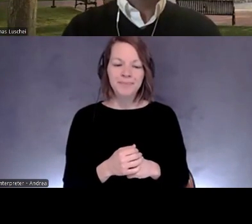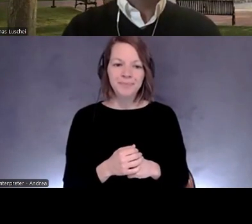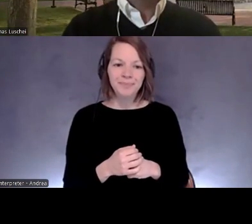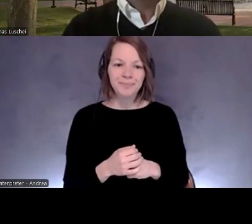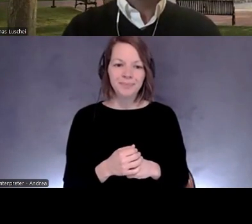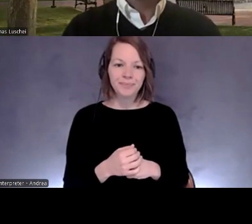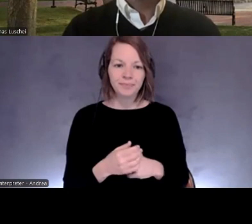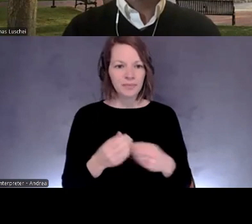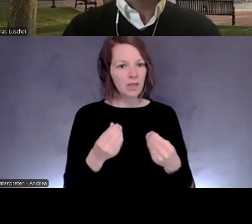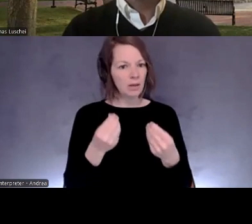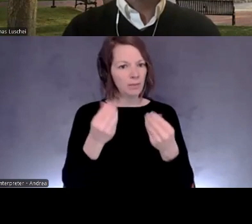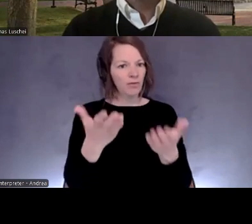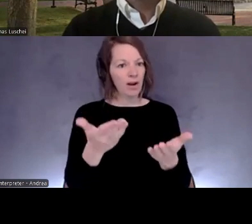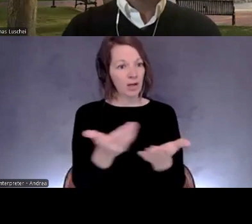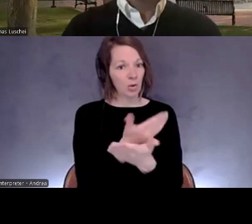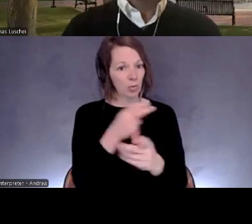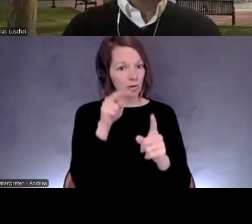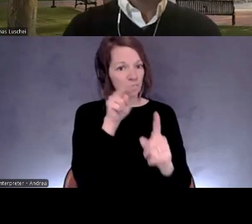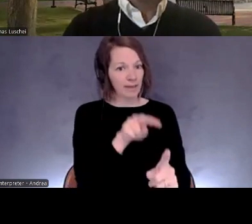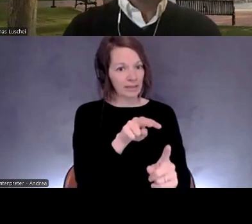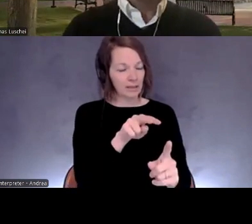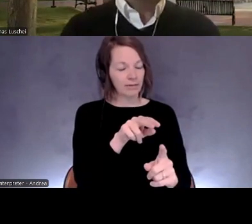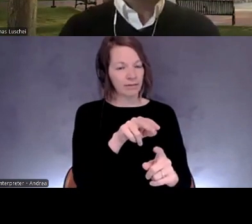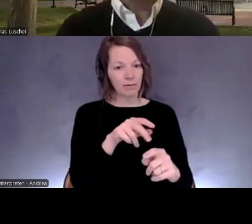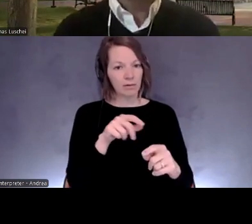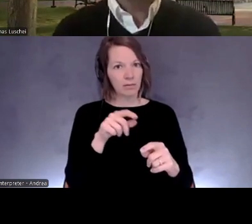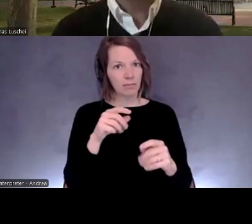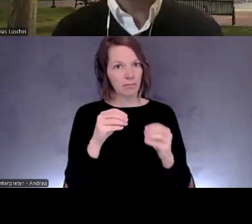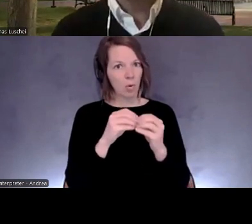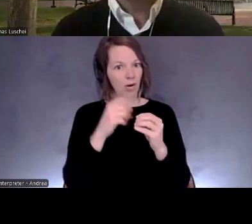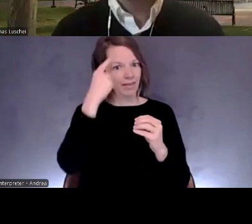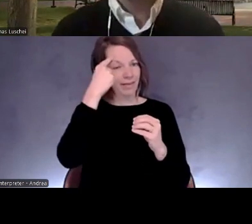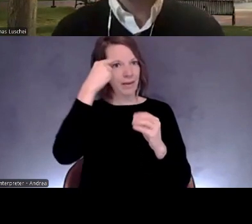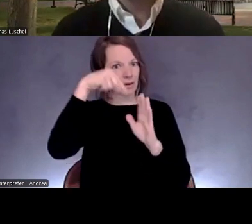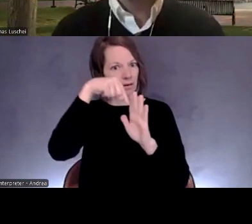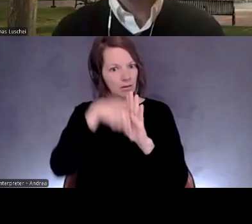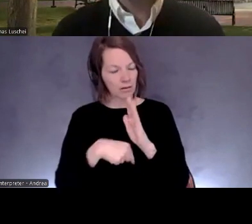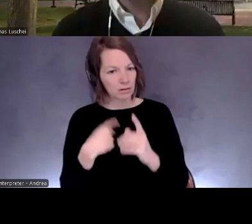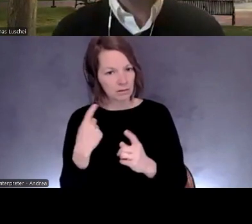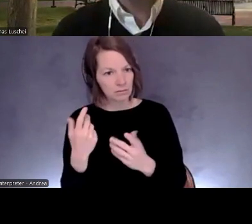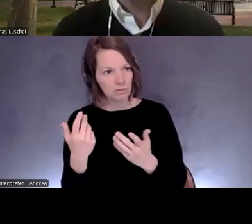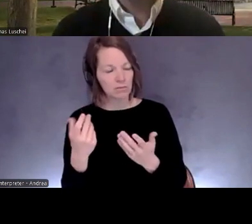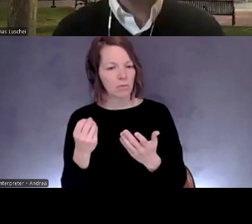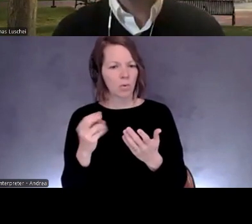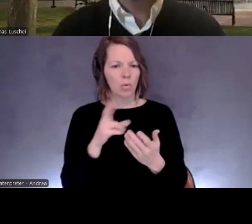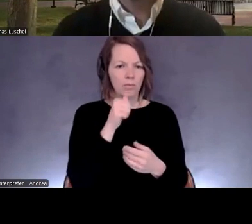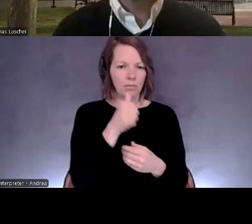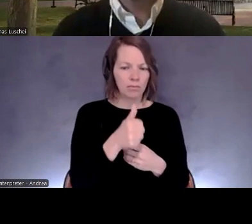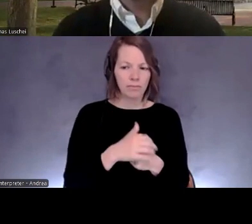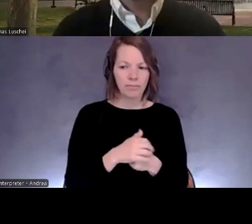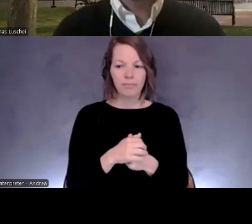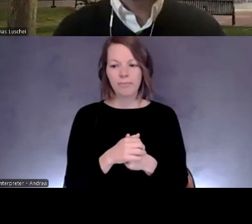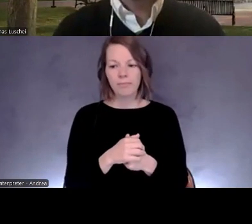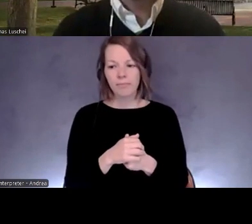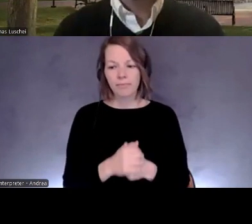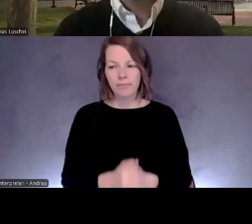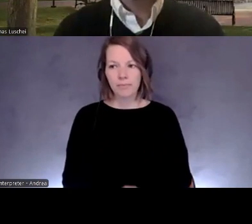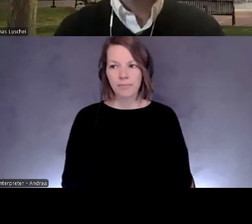a new perspective that makes us think deeper and have a better understanding of the topic?